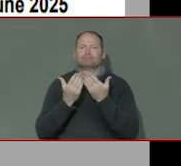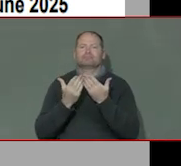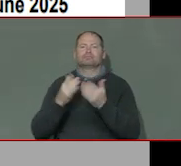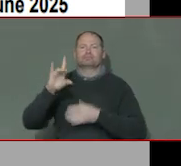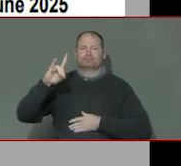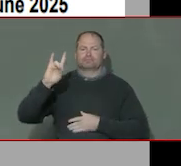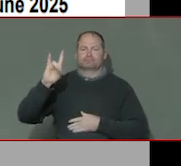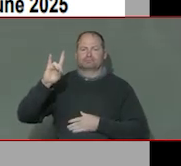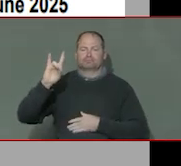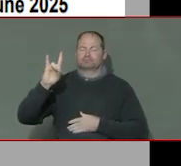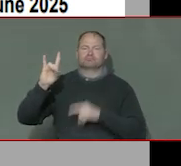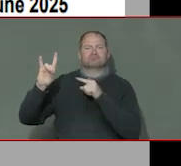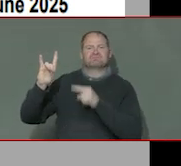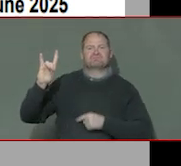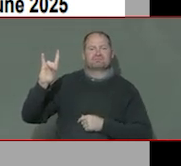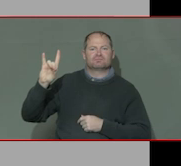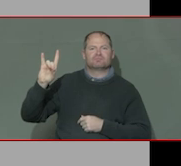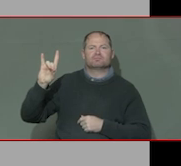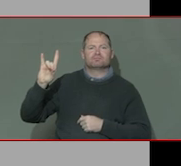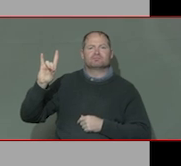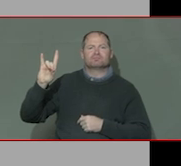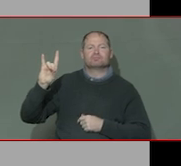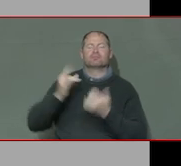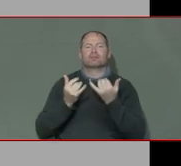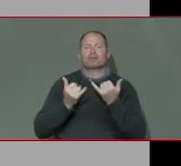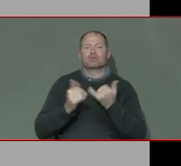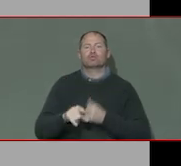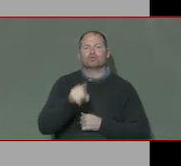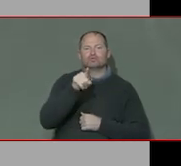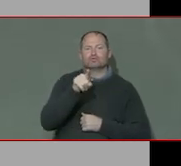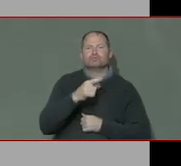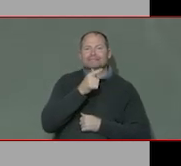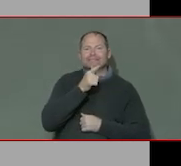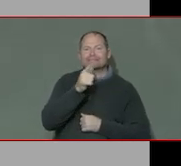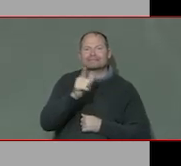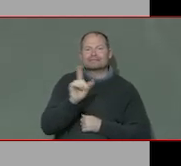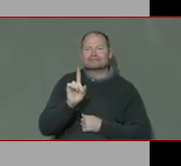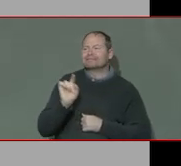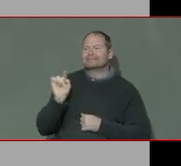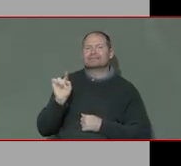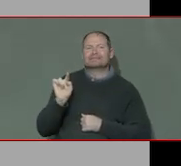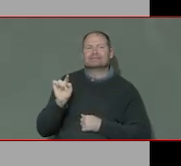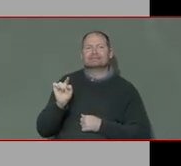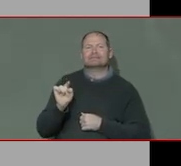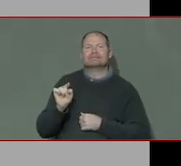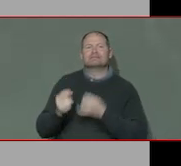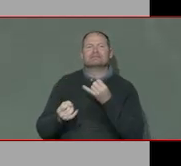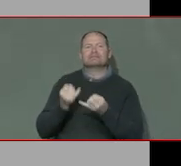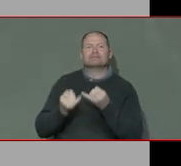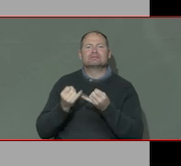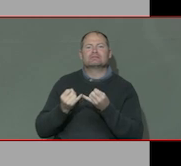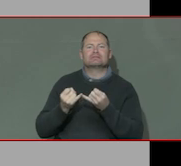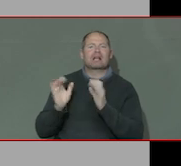animal, and you will be, or you will have to be able to tell what kind of fertilization is going to take